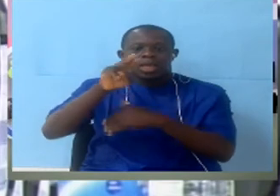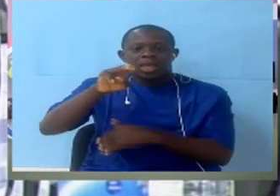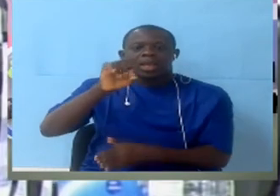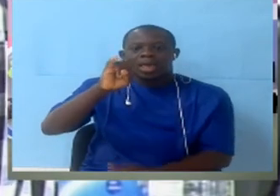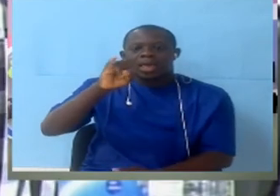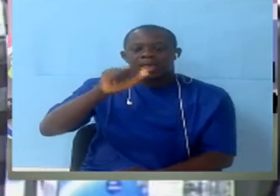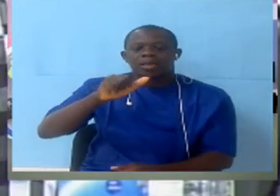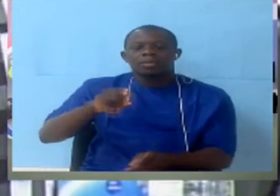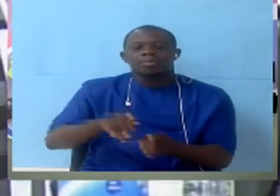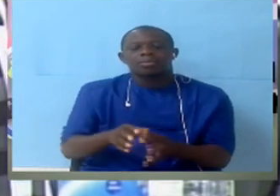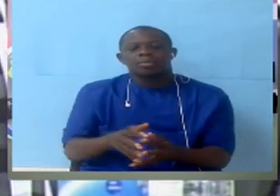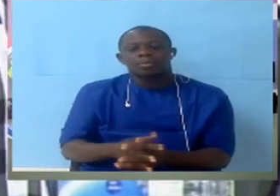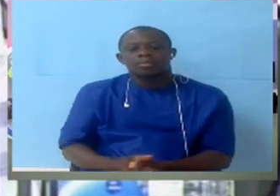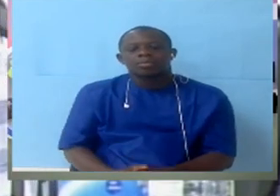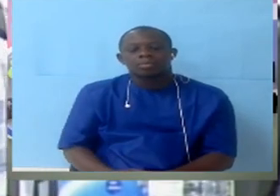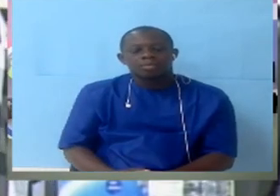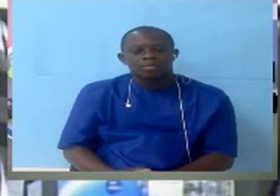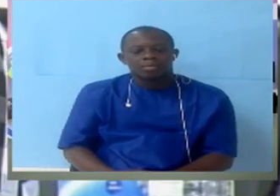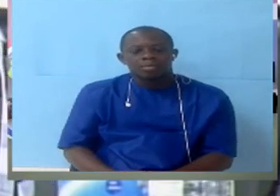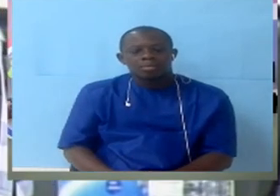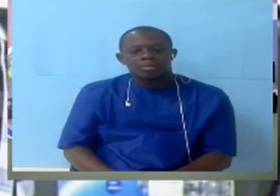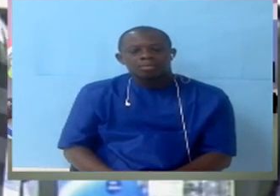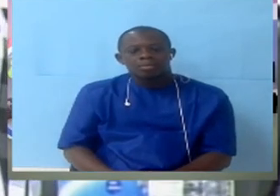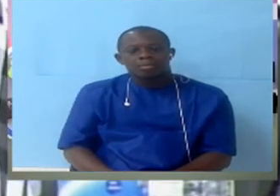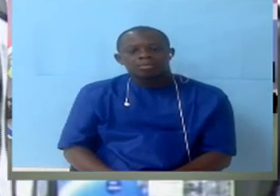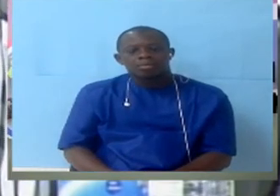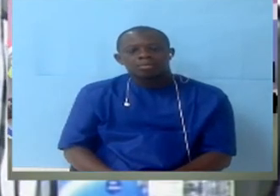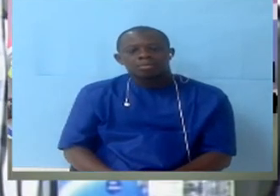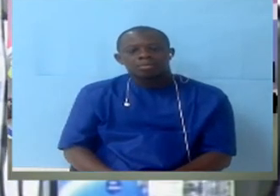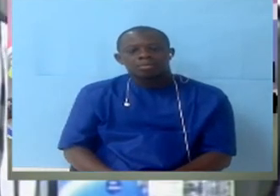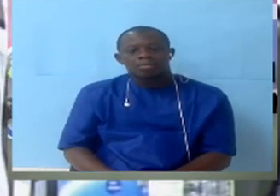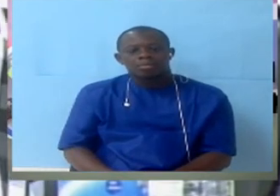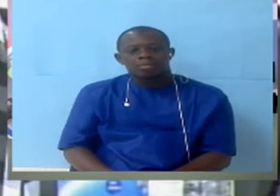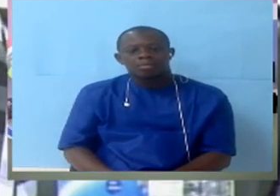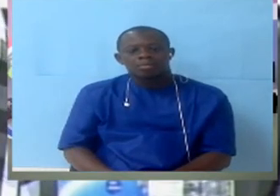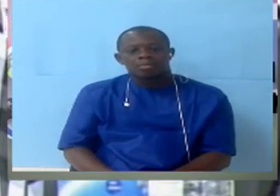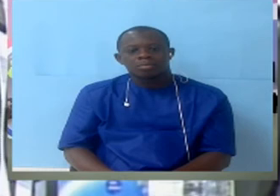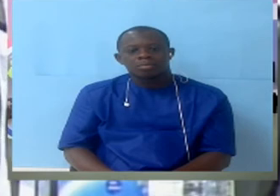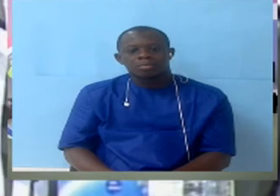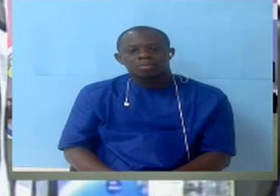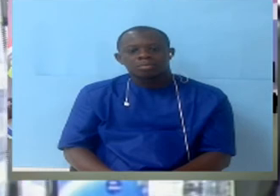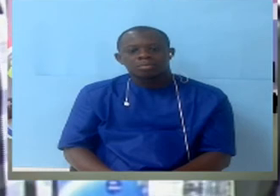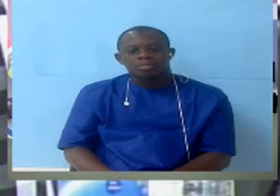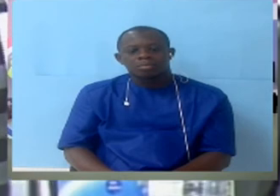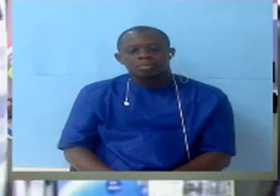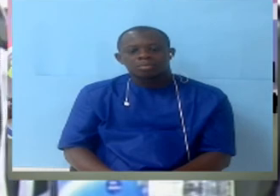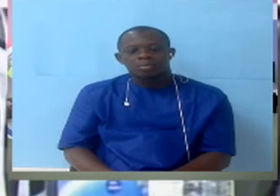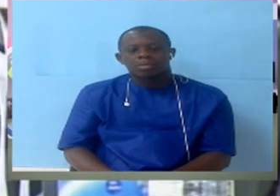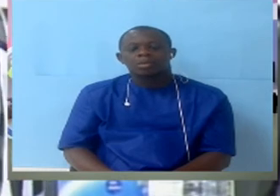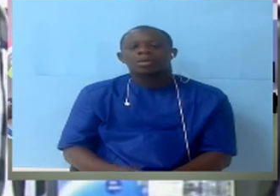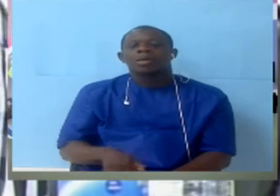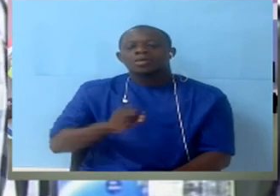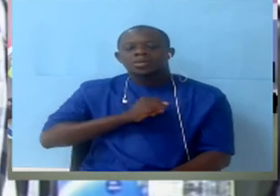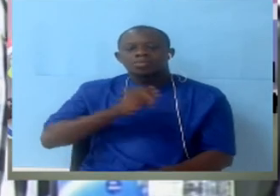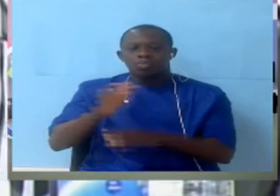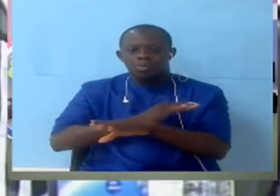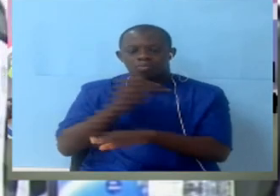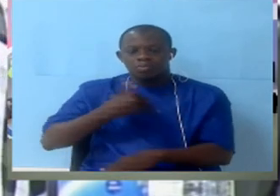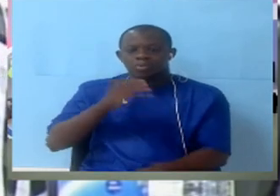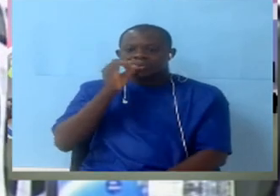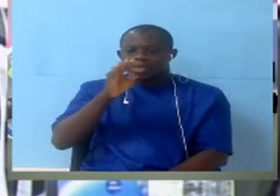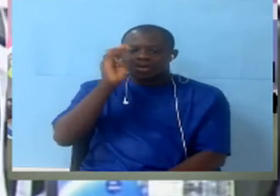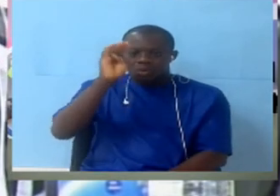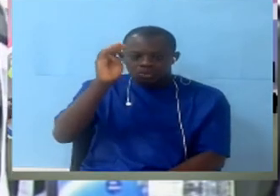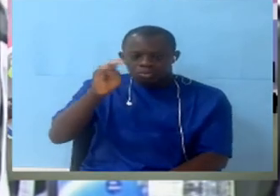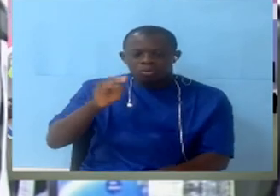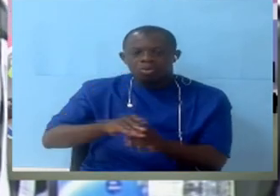se umajen and the NIA director Suleiman Yankuba Baji Aladdin Ngafa. They were saying Sehomar Jeng